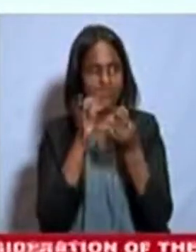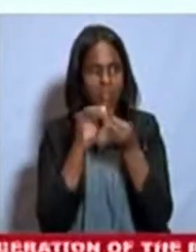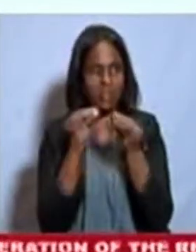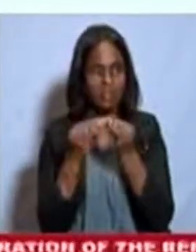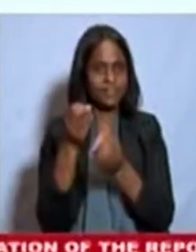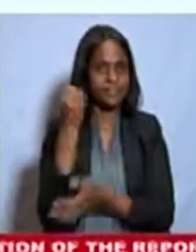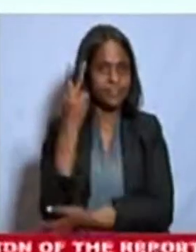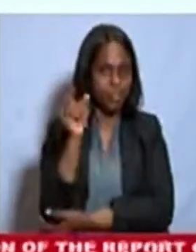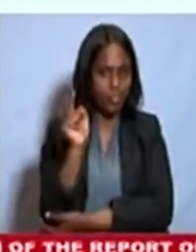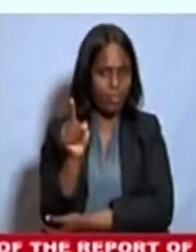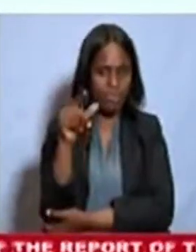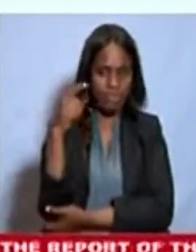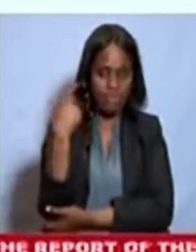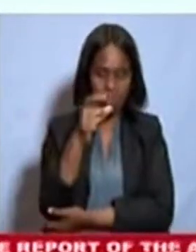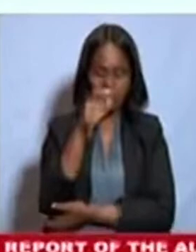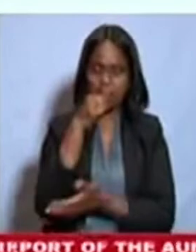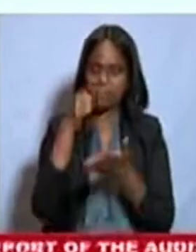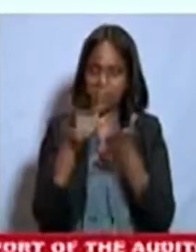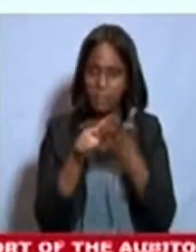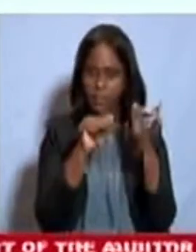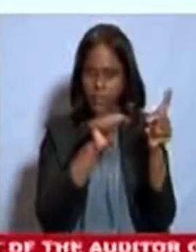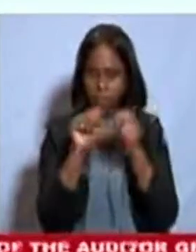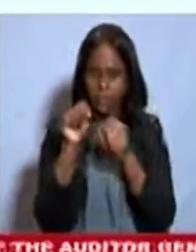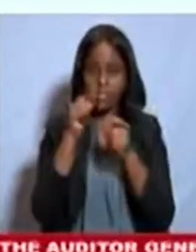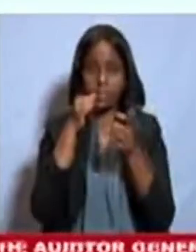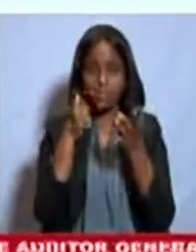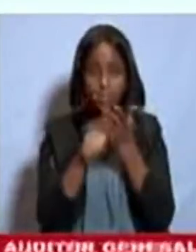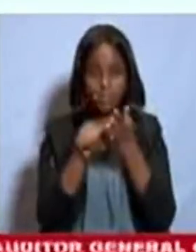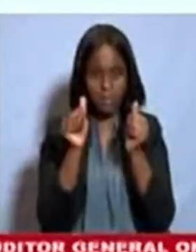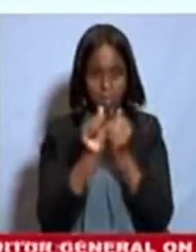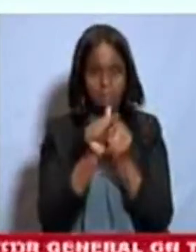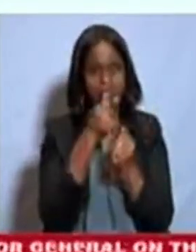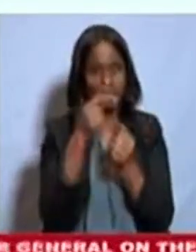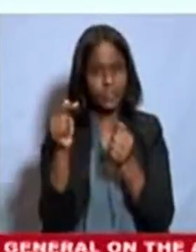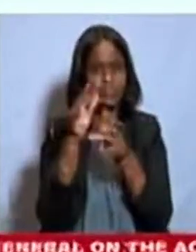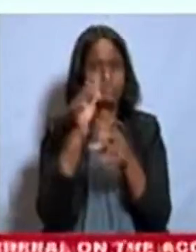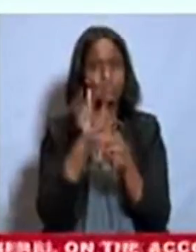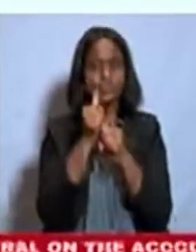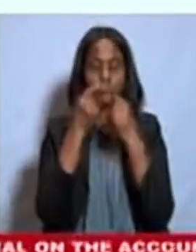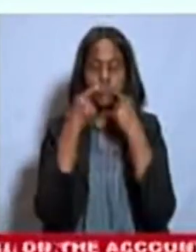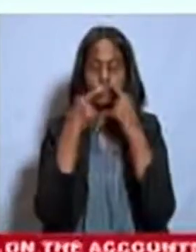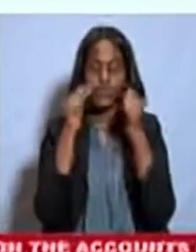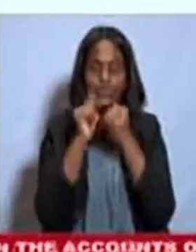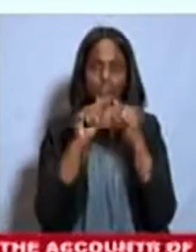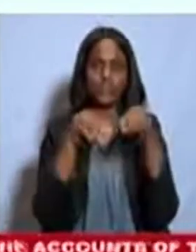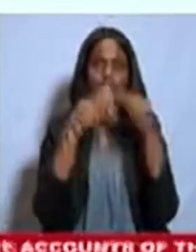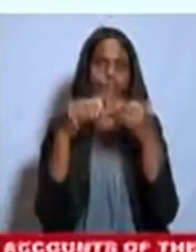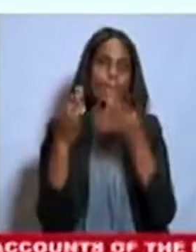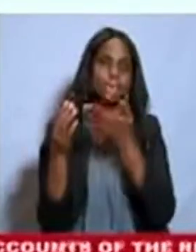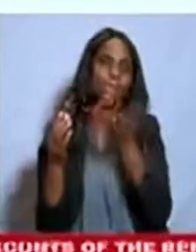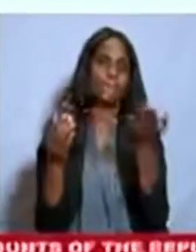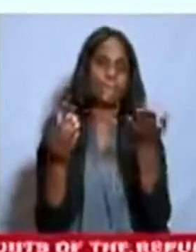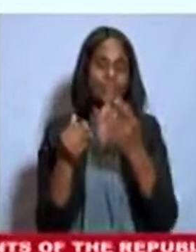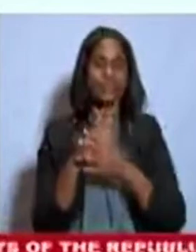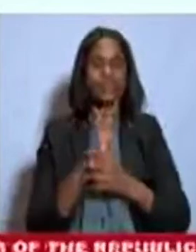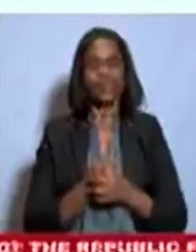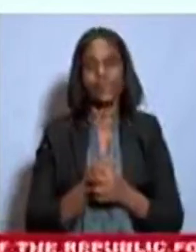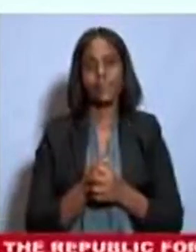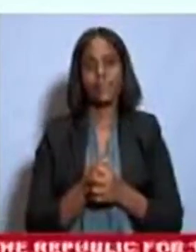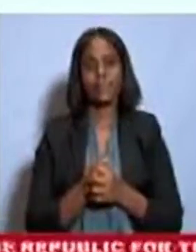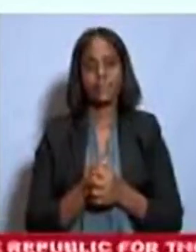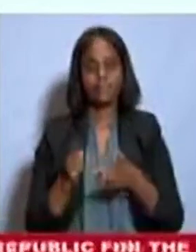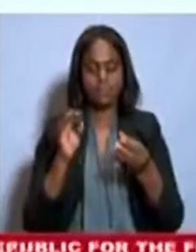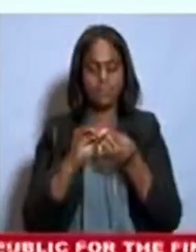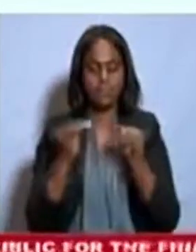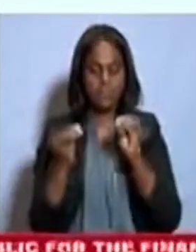12, charge letter, transfer letter, and goods received notes and delivery notes.